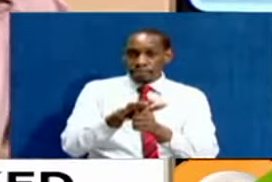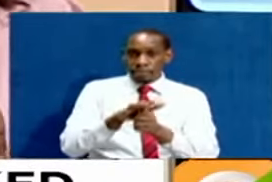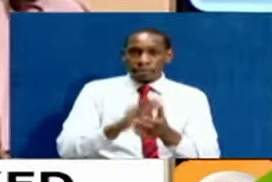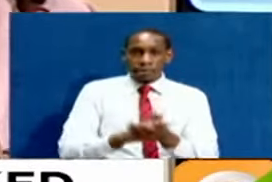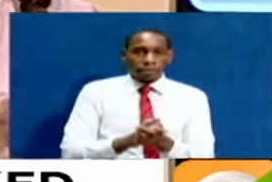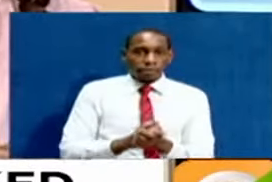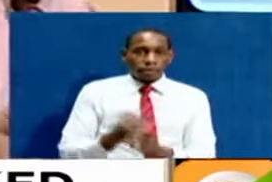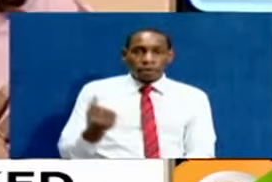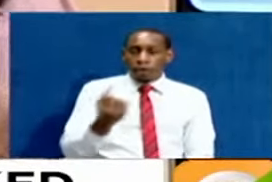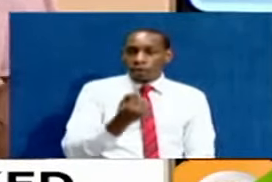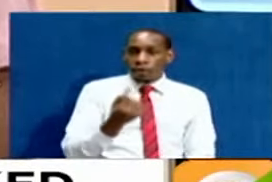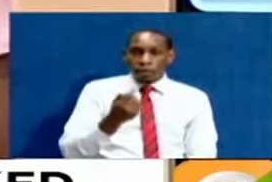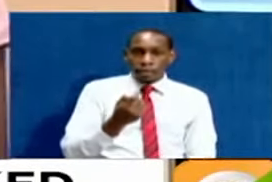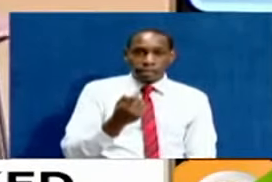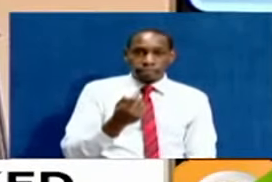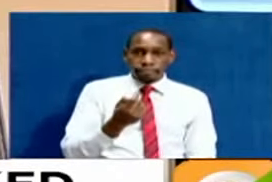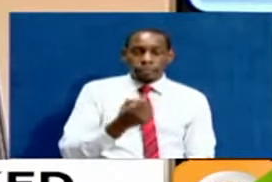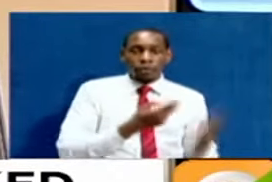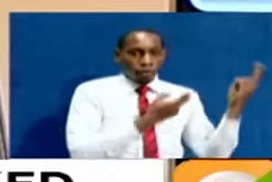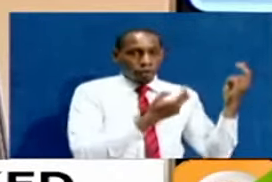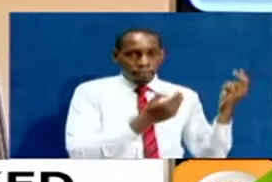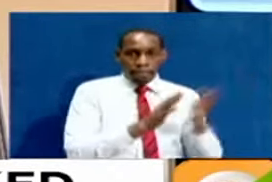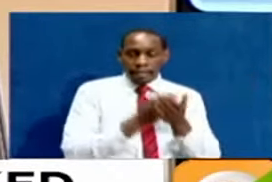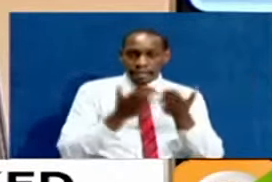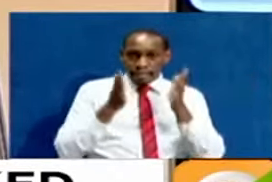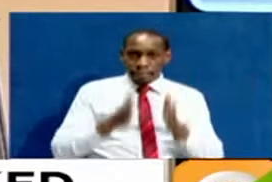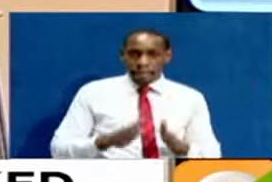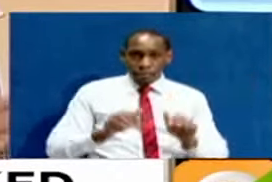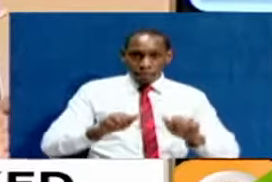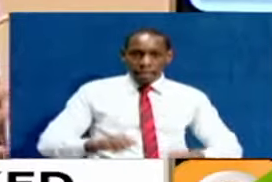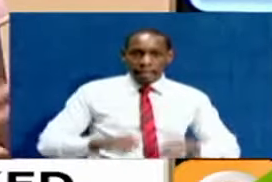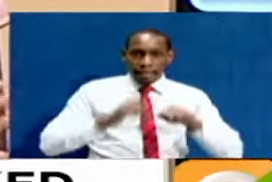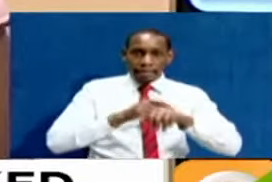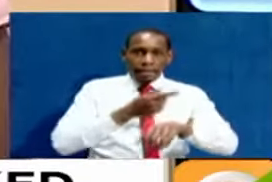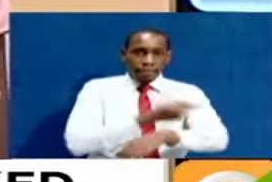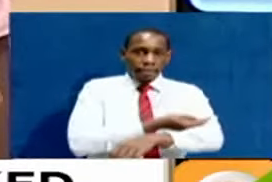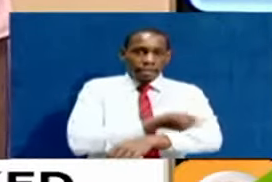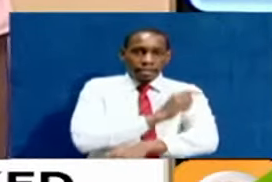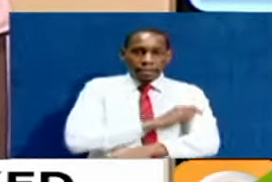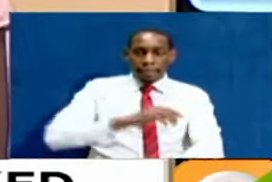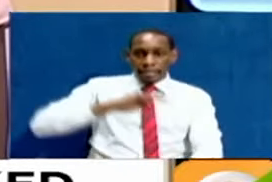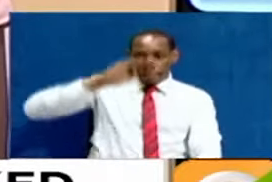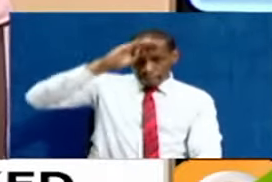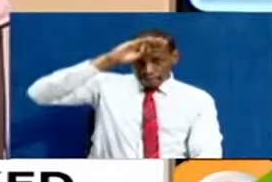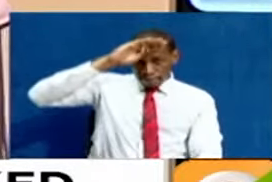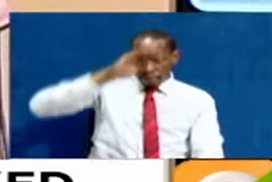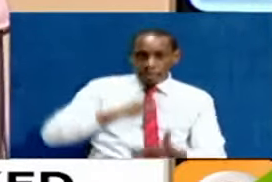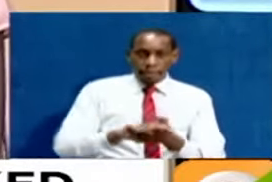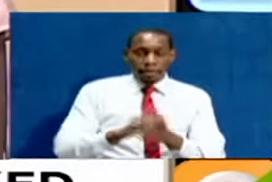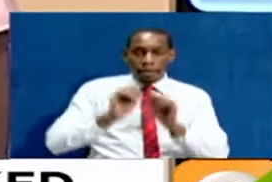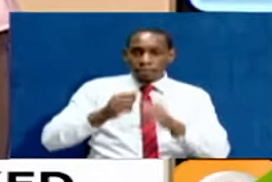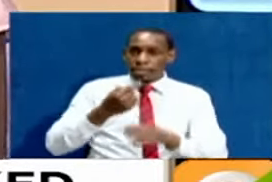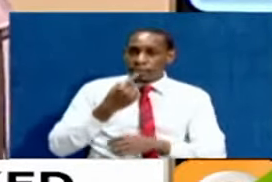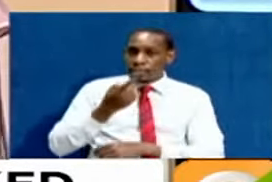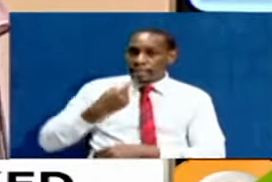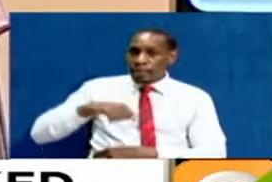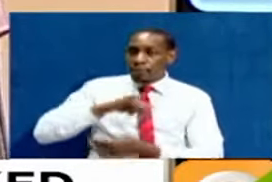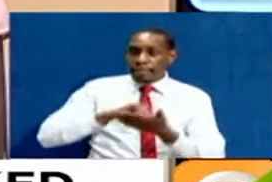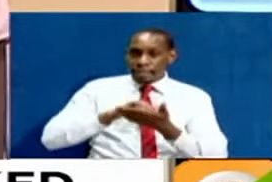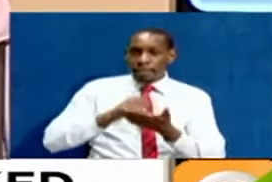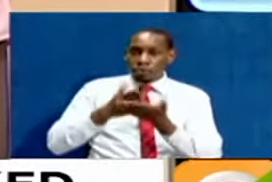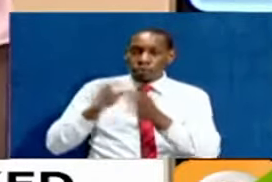We only wish that whoever was alive during the Spanish flu or the bubonic plague would be here to tell us,